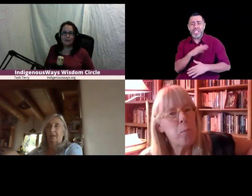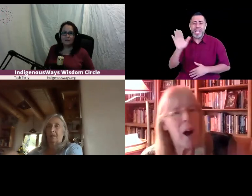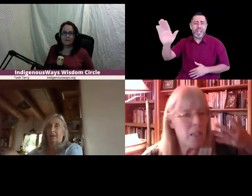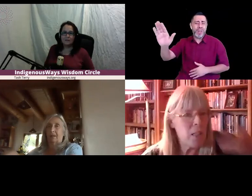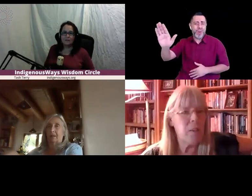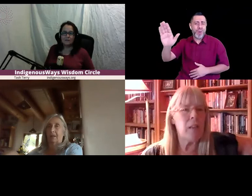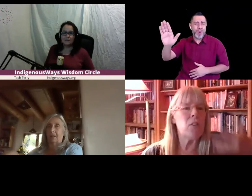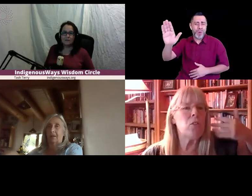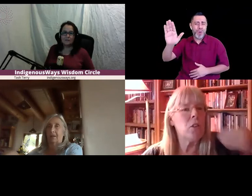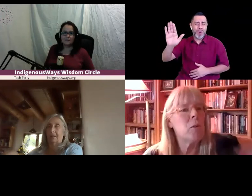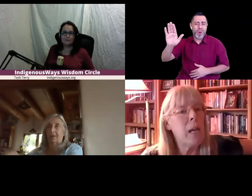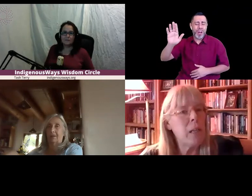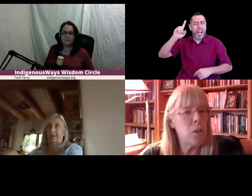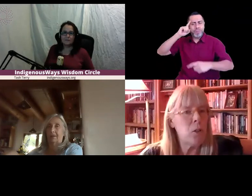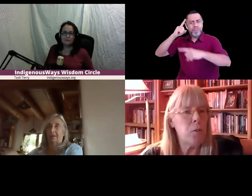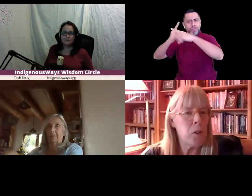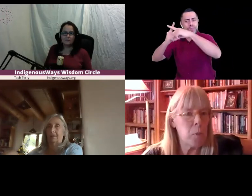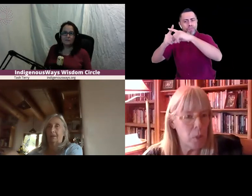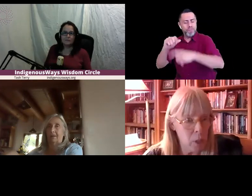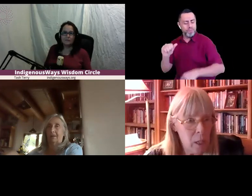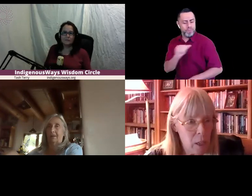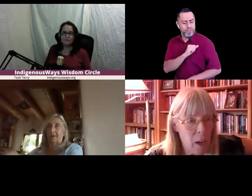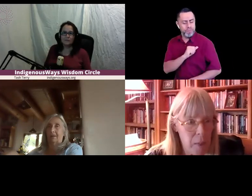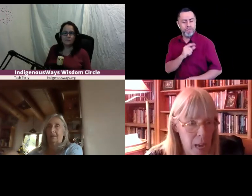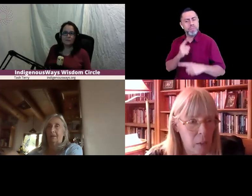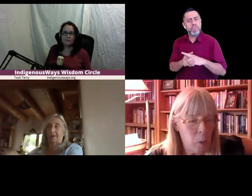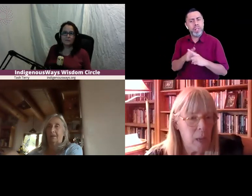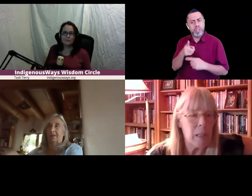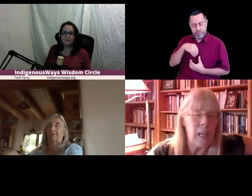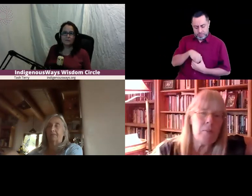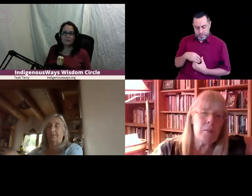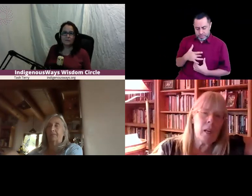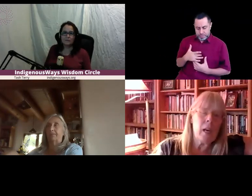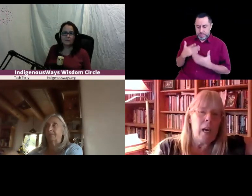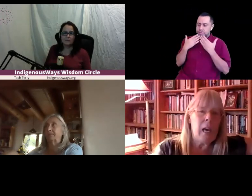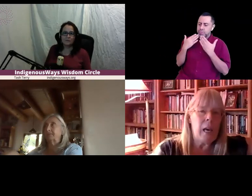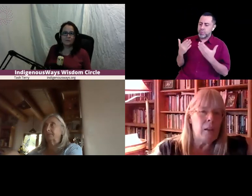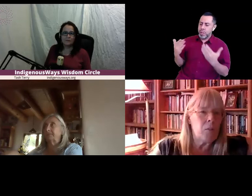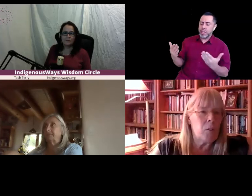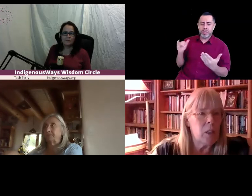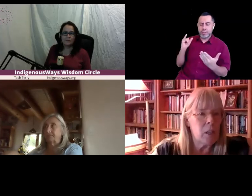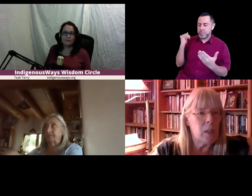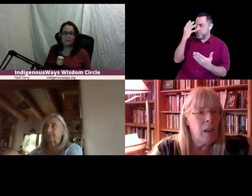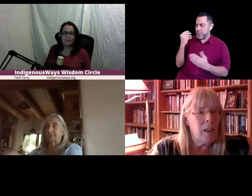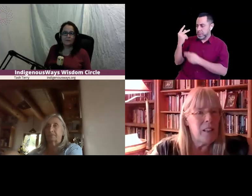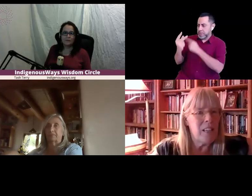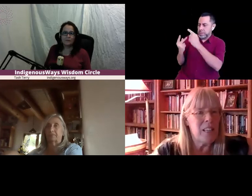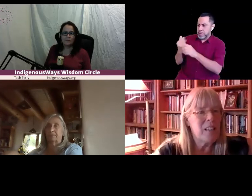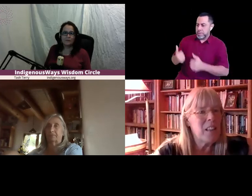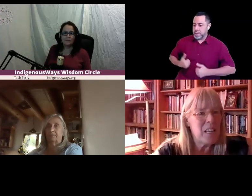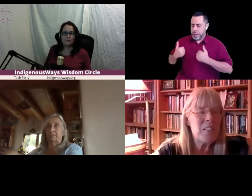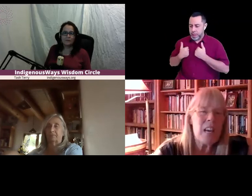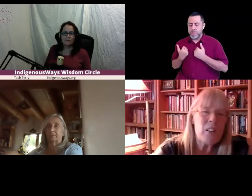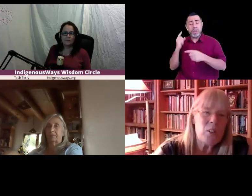your positive attitude, your gratitude for the beauty of that way of life, and for